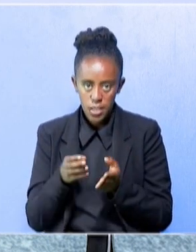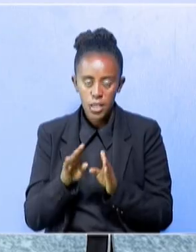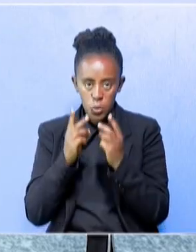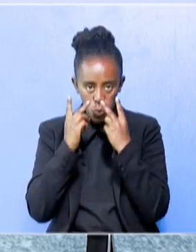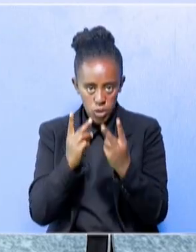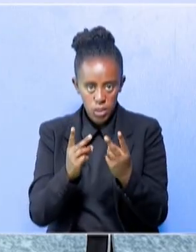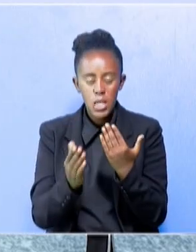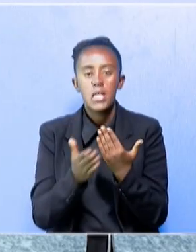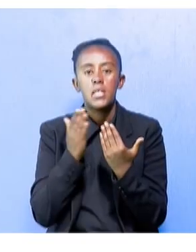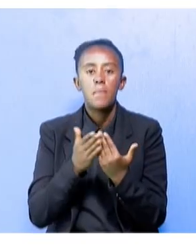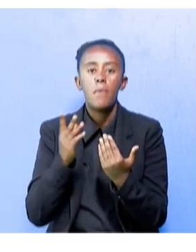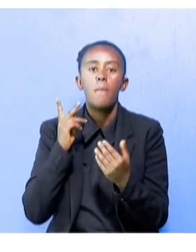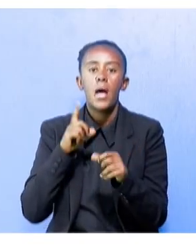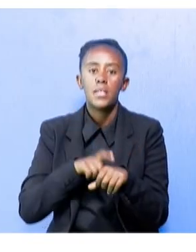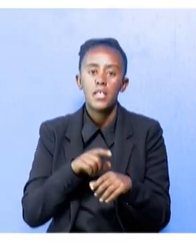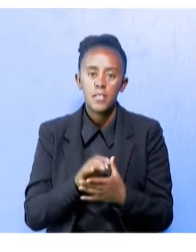see simple past tense.